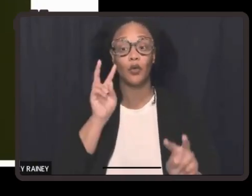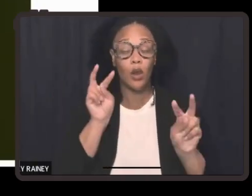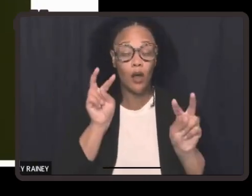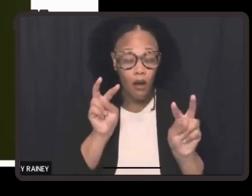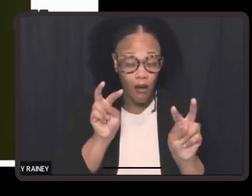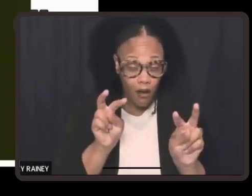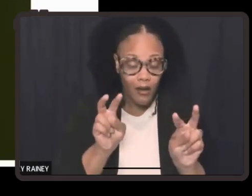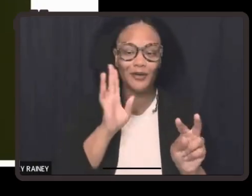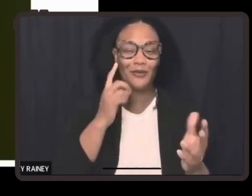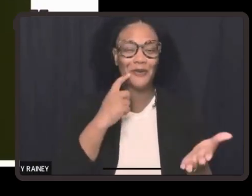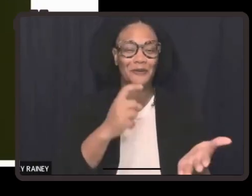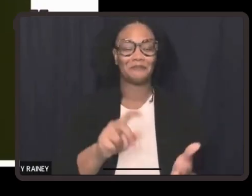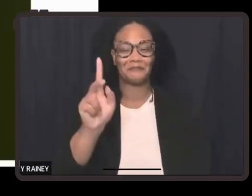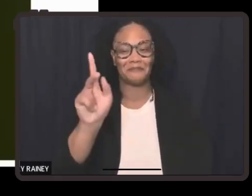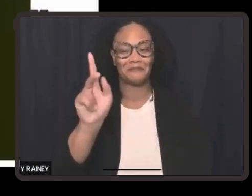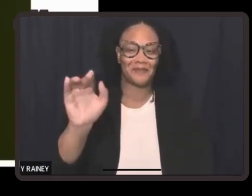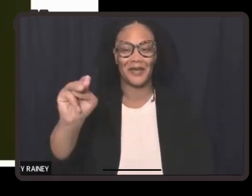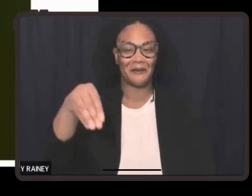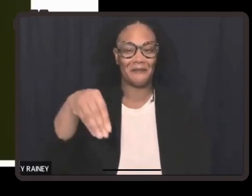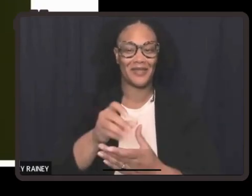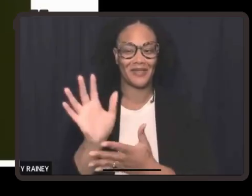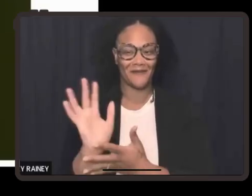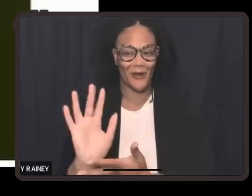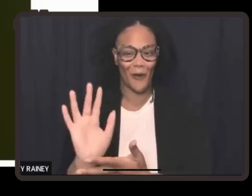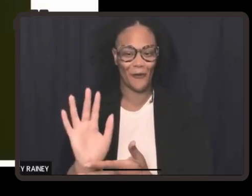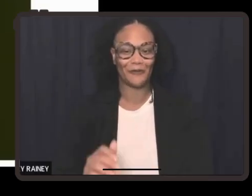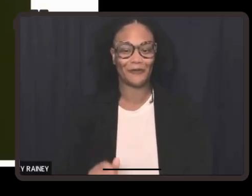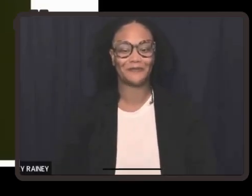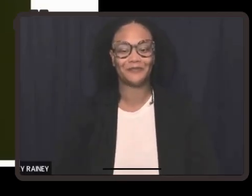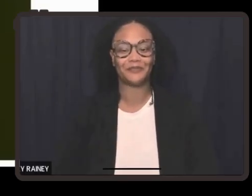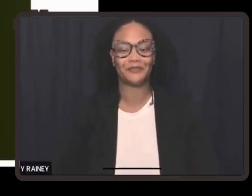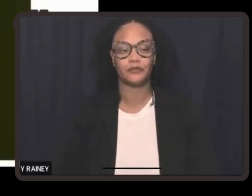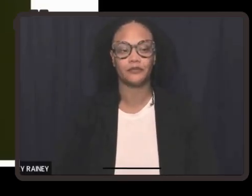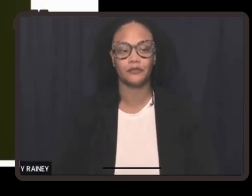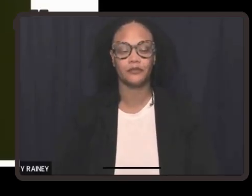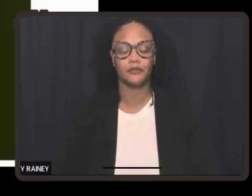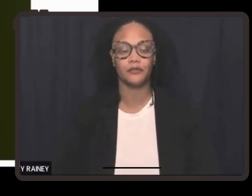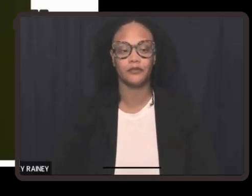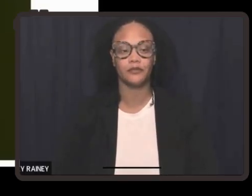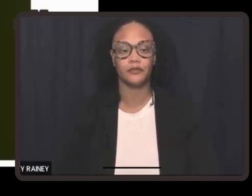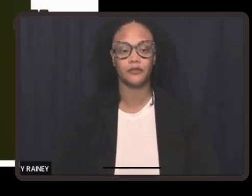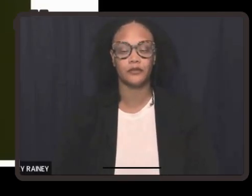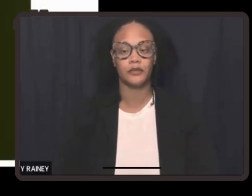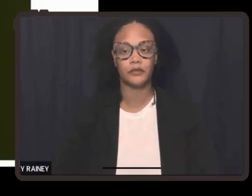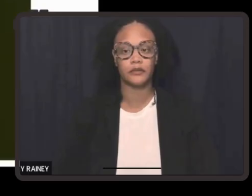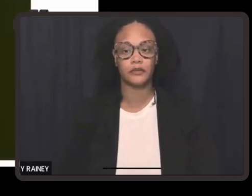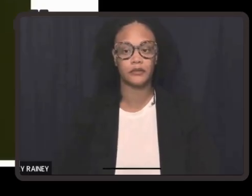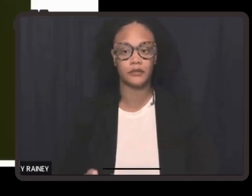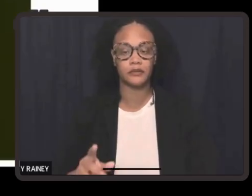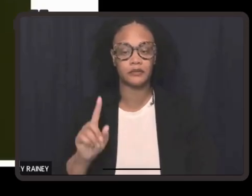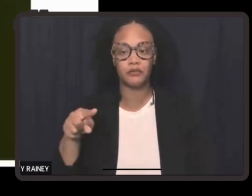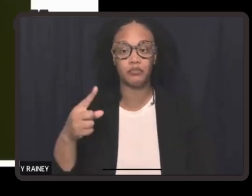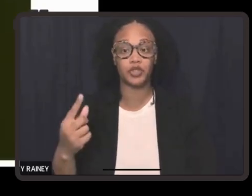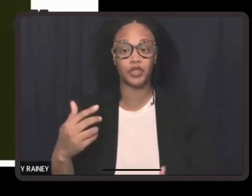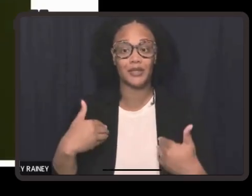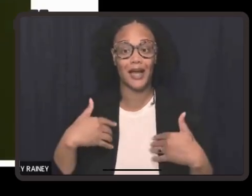video too. And then it's just sound, but it says in the